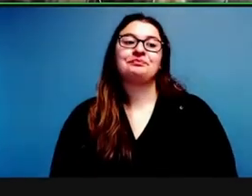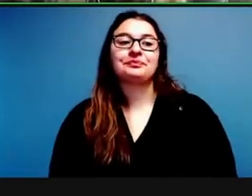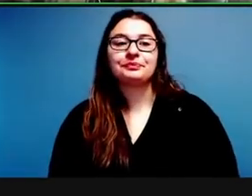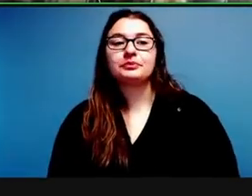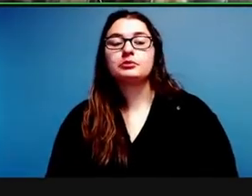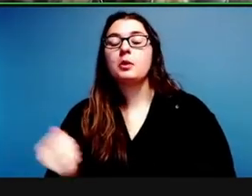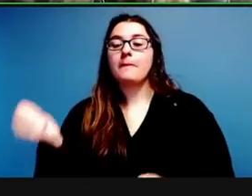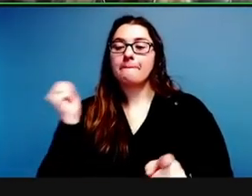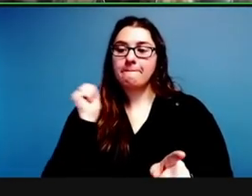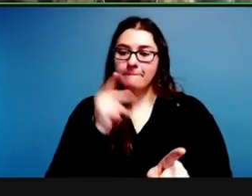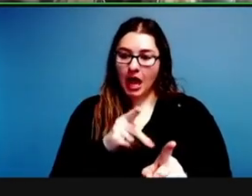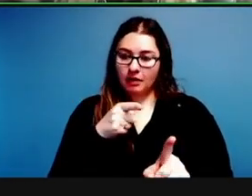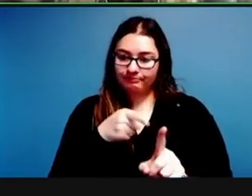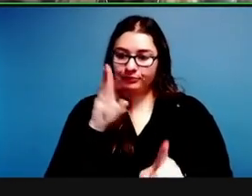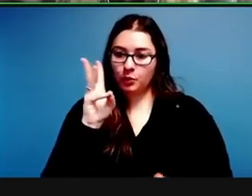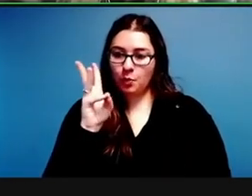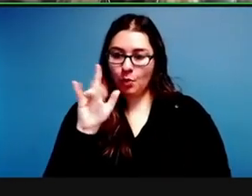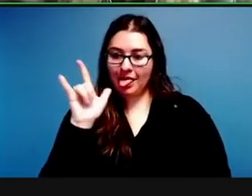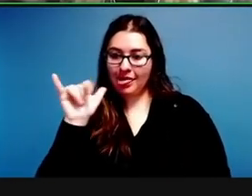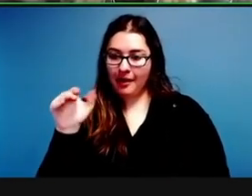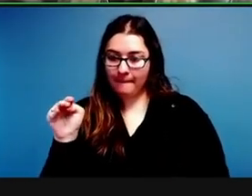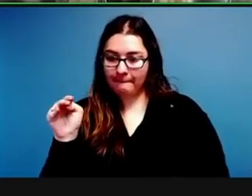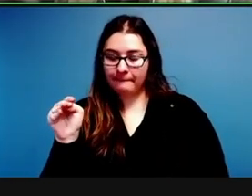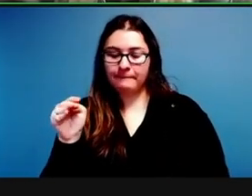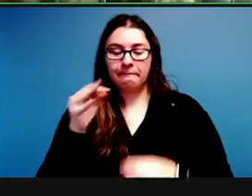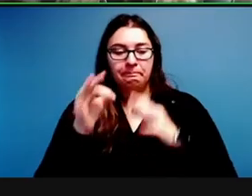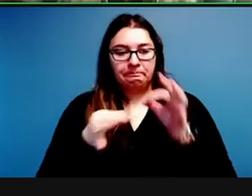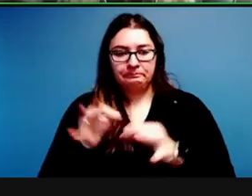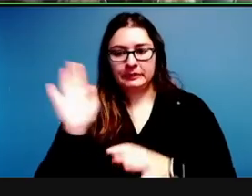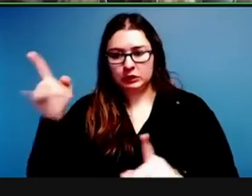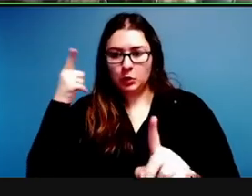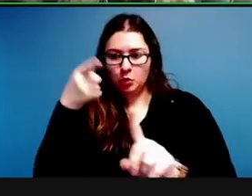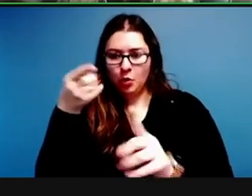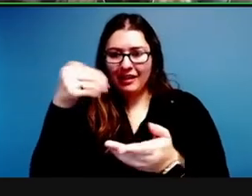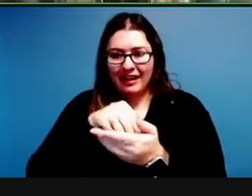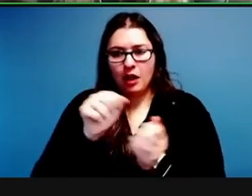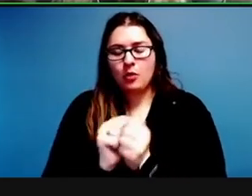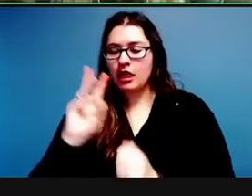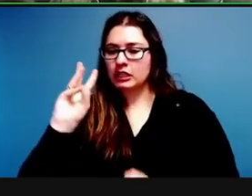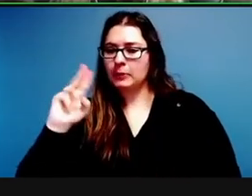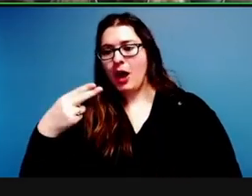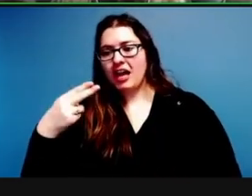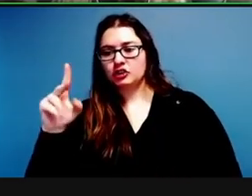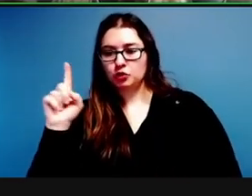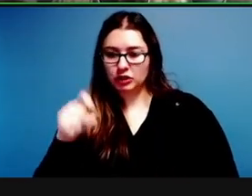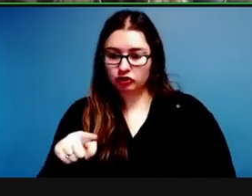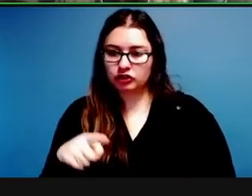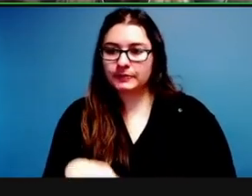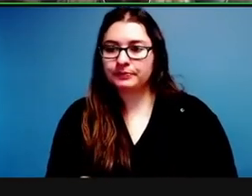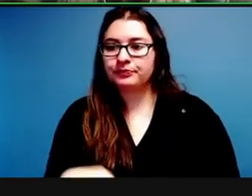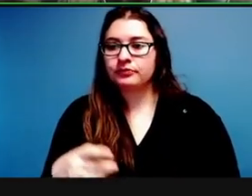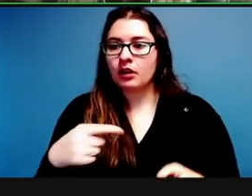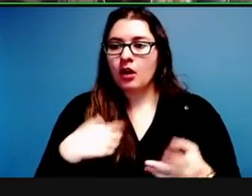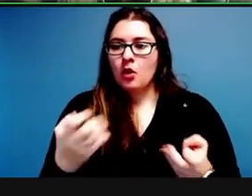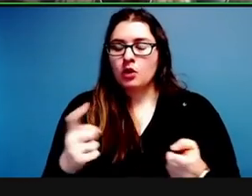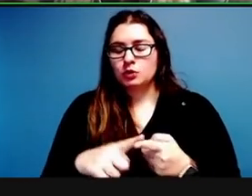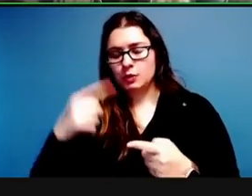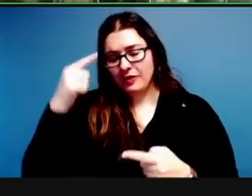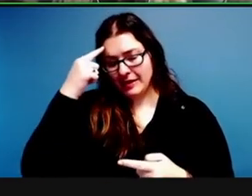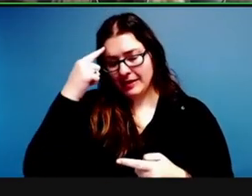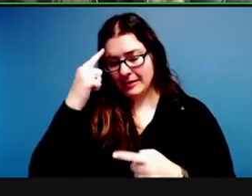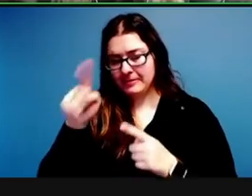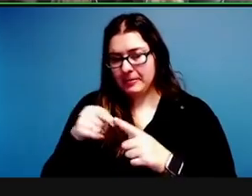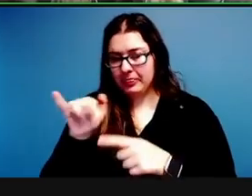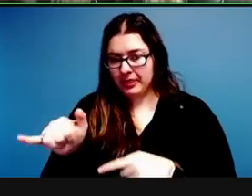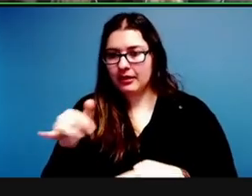So back to William. Let's break down William's goal again with those WH questions in mind. And I want you guys to think it through, and